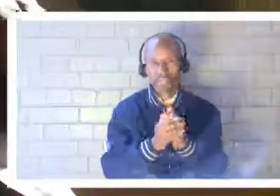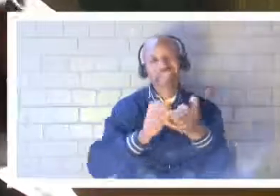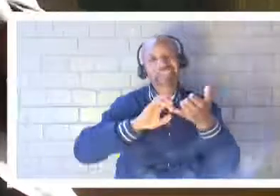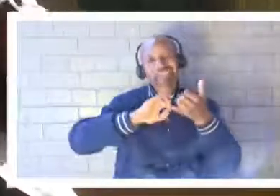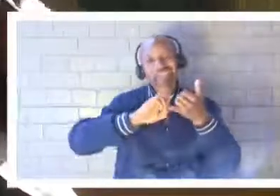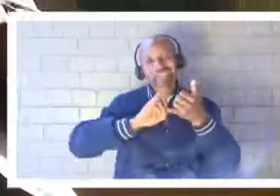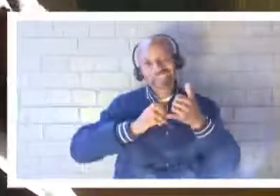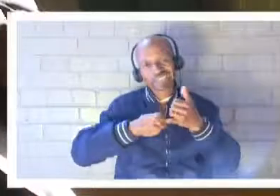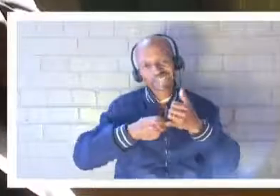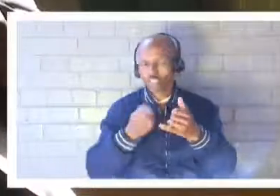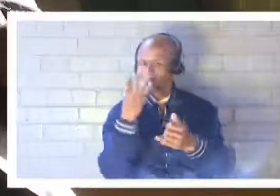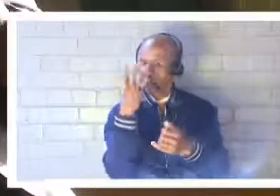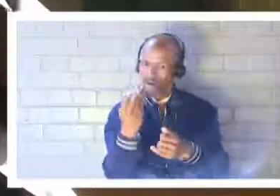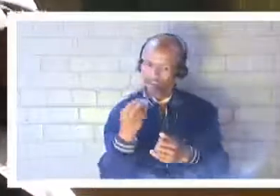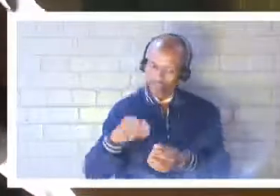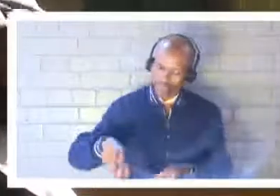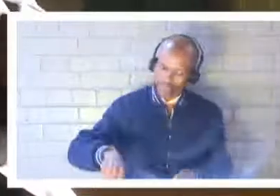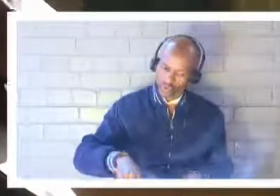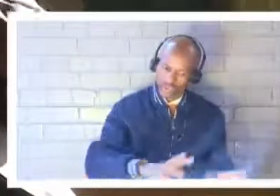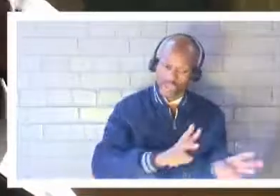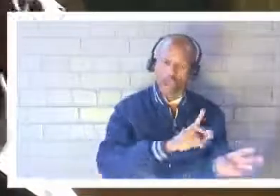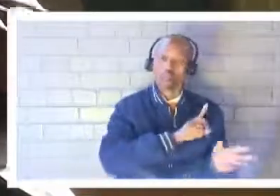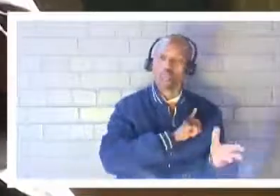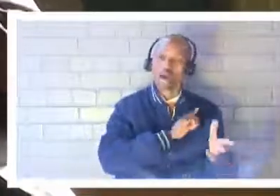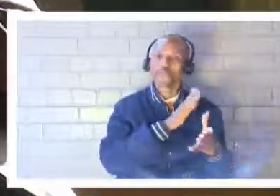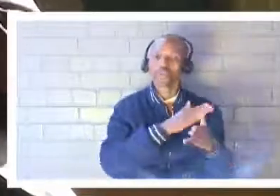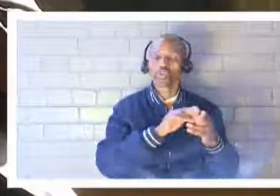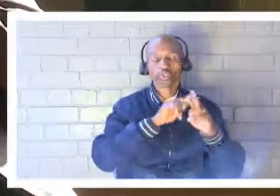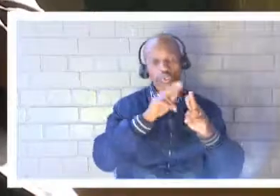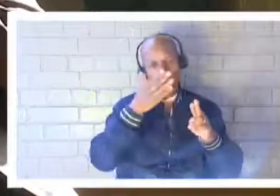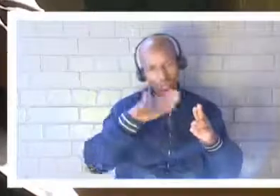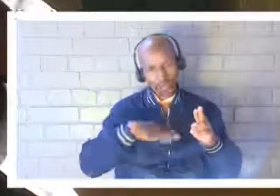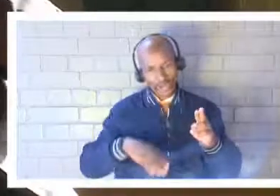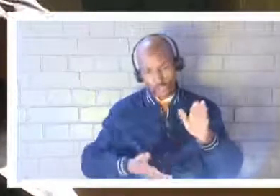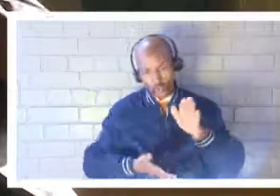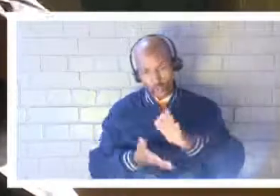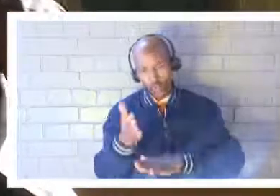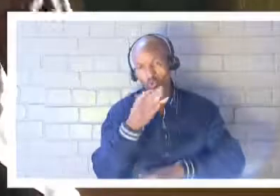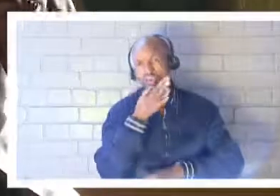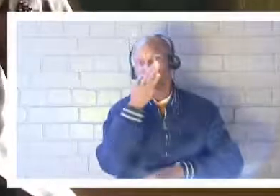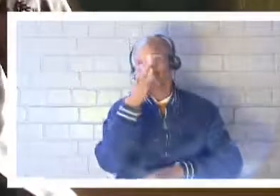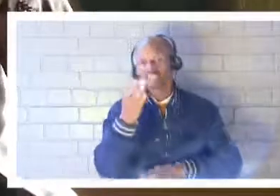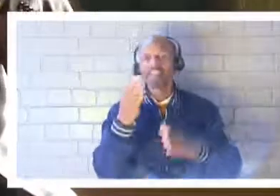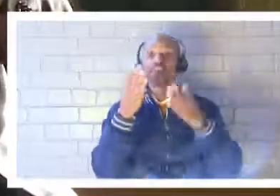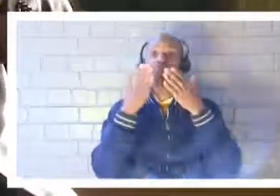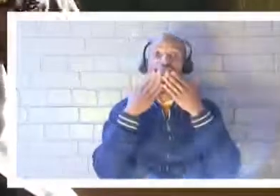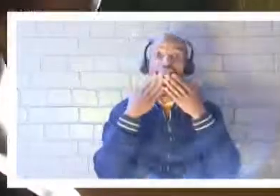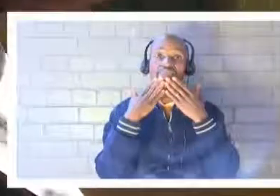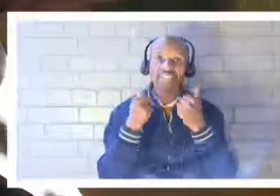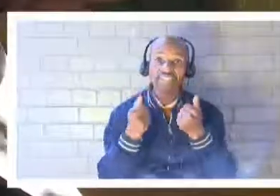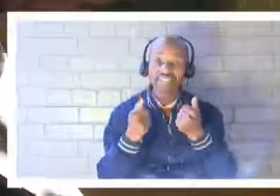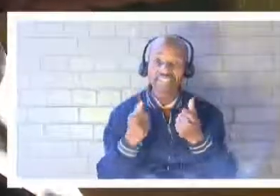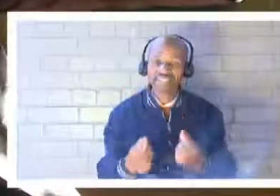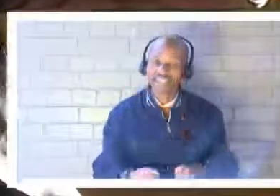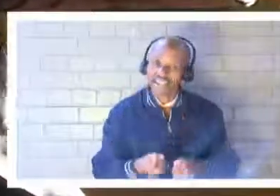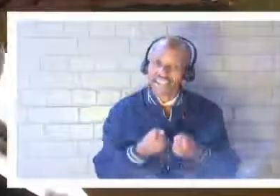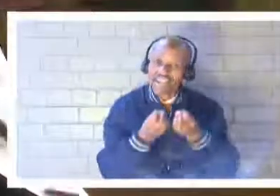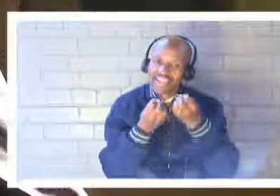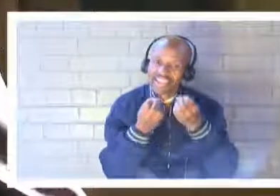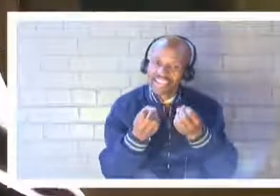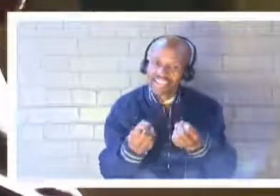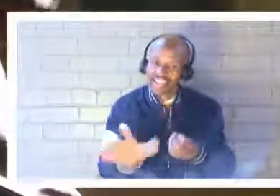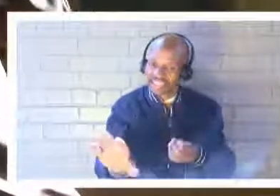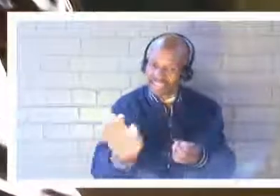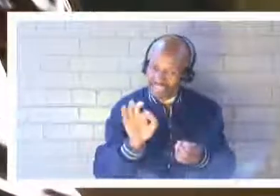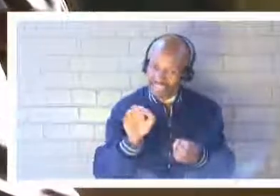to find a way because you don't want to go and say, please, take